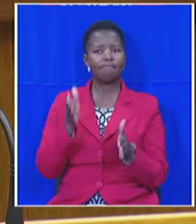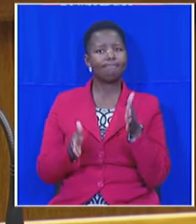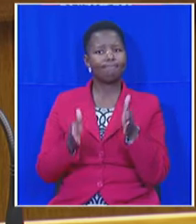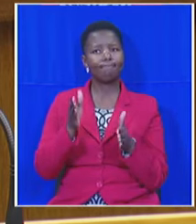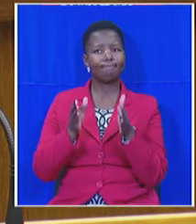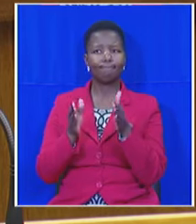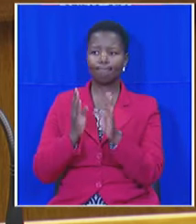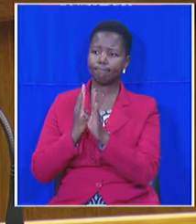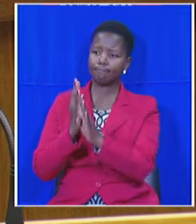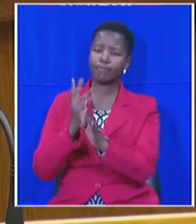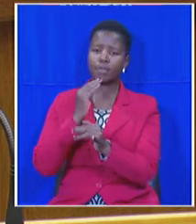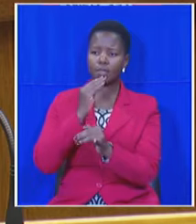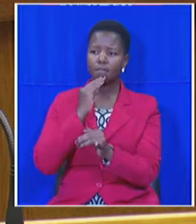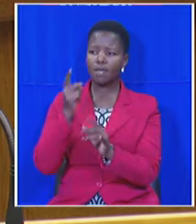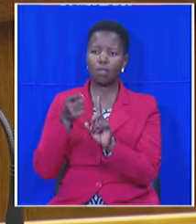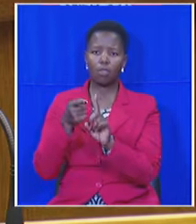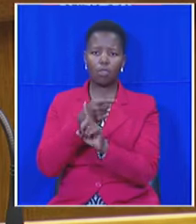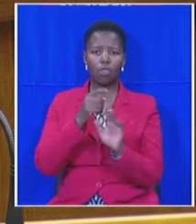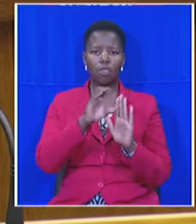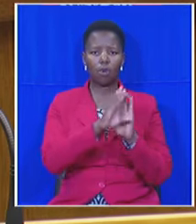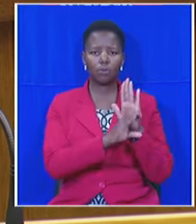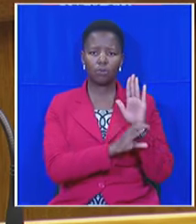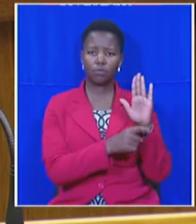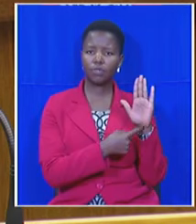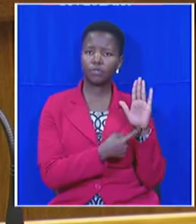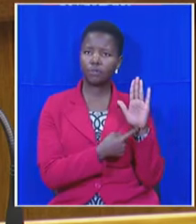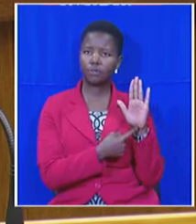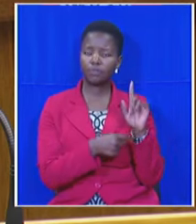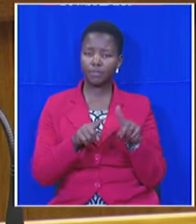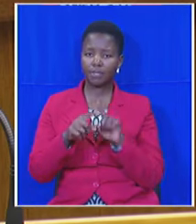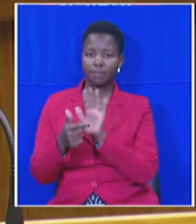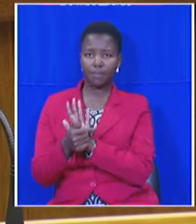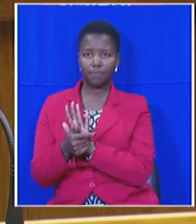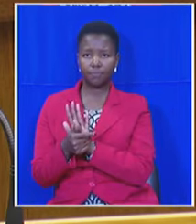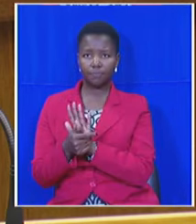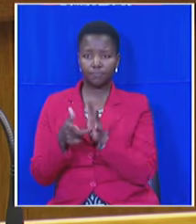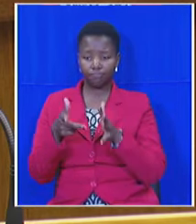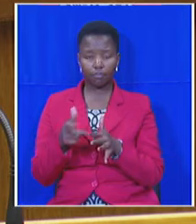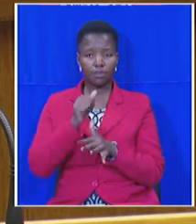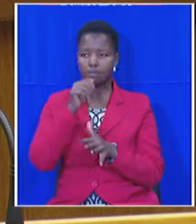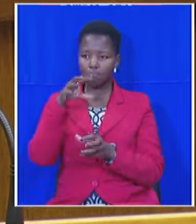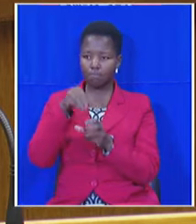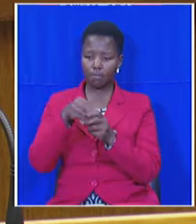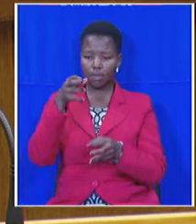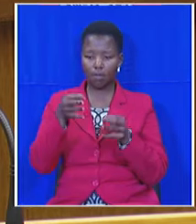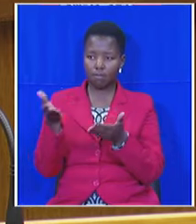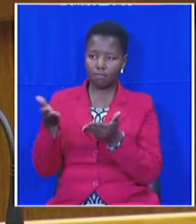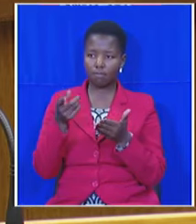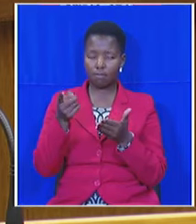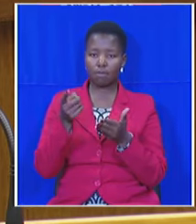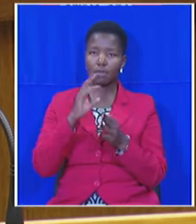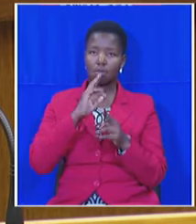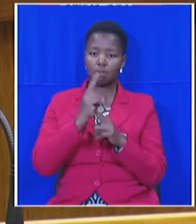runs contrary to the prescripts of the Constitution and the law. For no political party is allowed to have a private